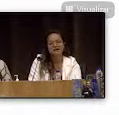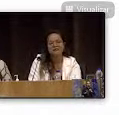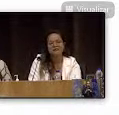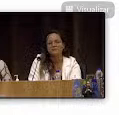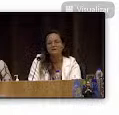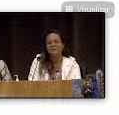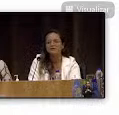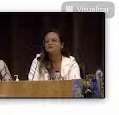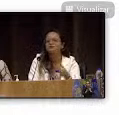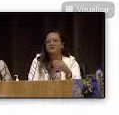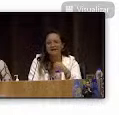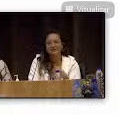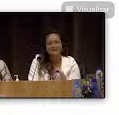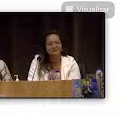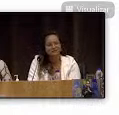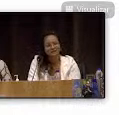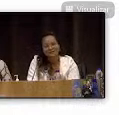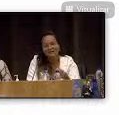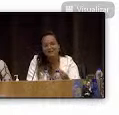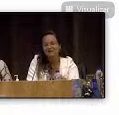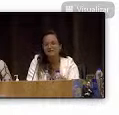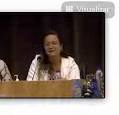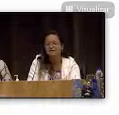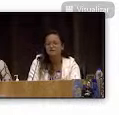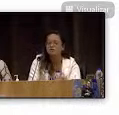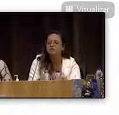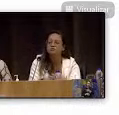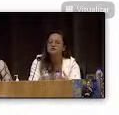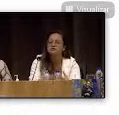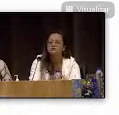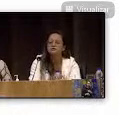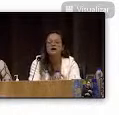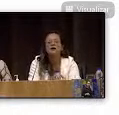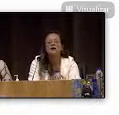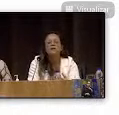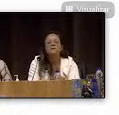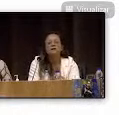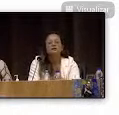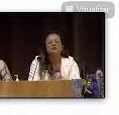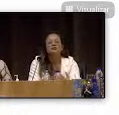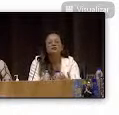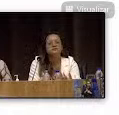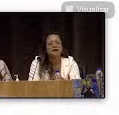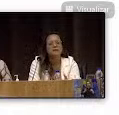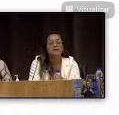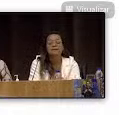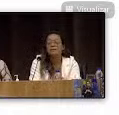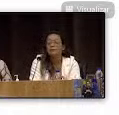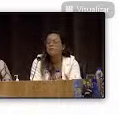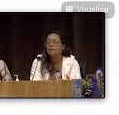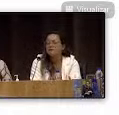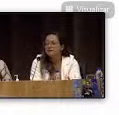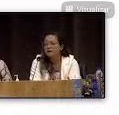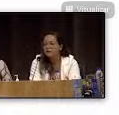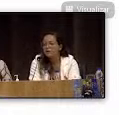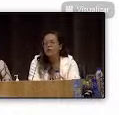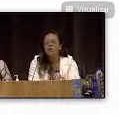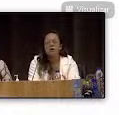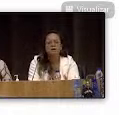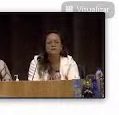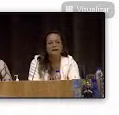to see that the research is very important. We used to have that certainty before. We were able to show the whole